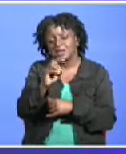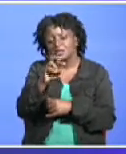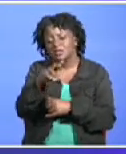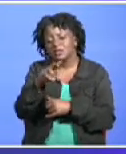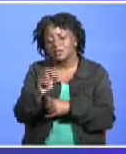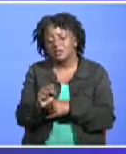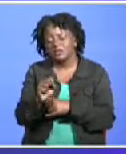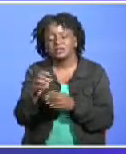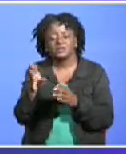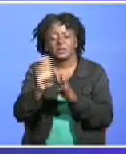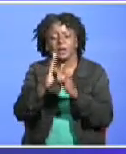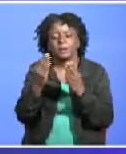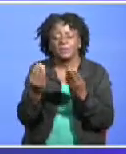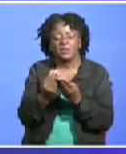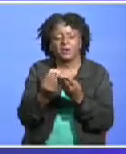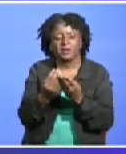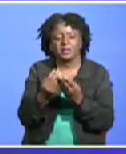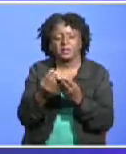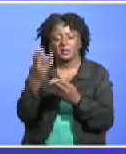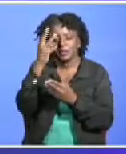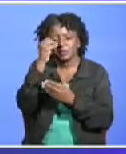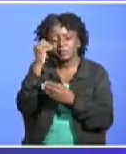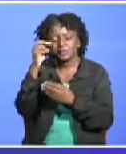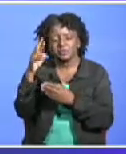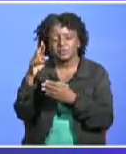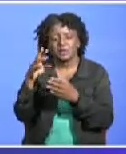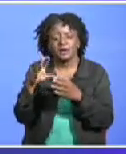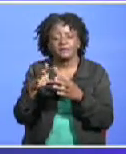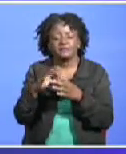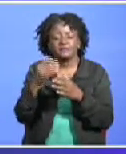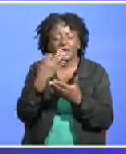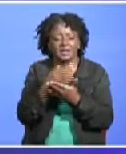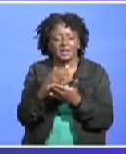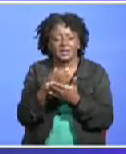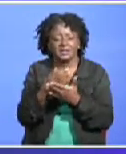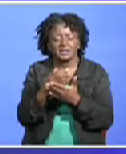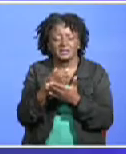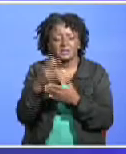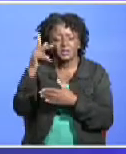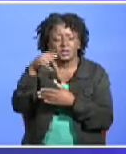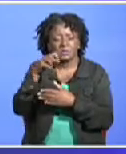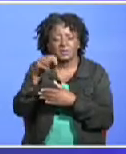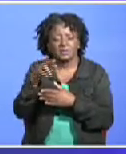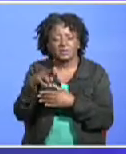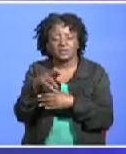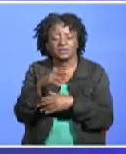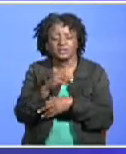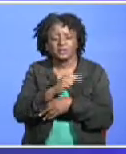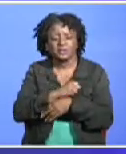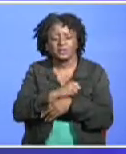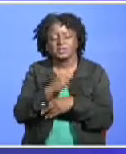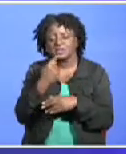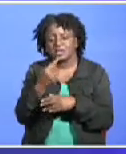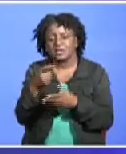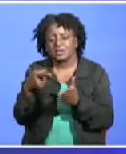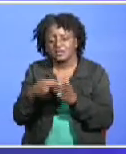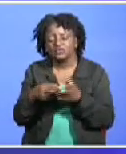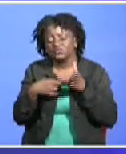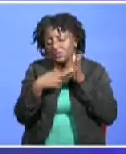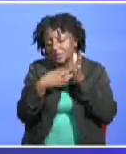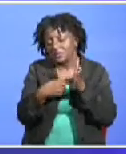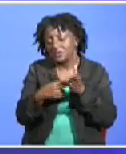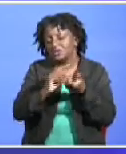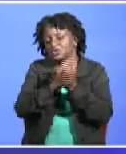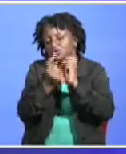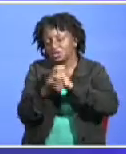Finance, the Honorable Peter Turnquest, says the reform of public procurement represents a change in how government conducts business and that the